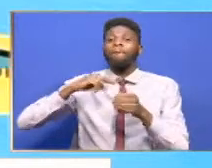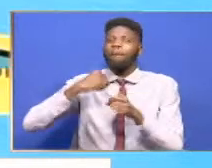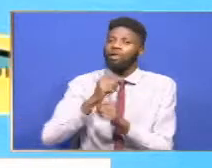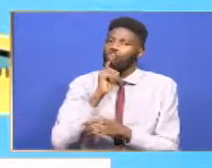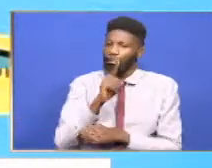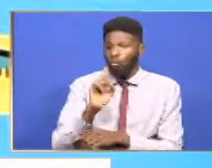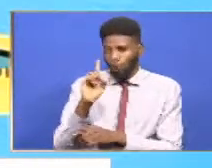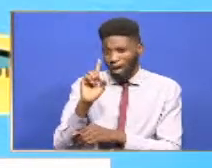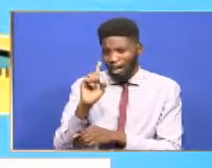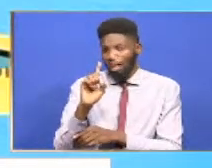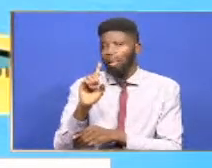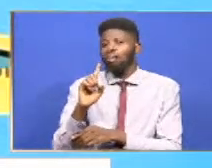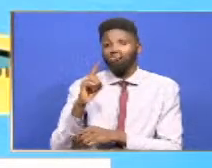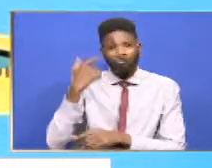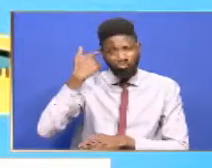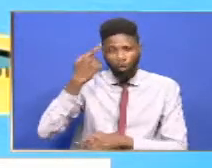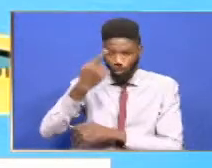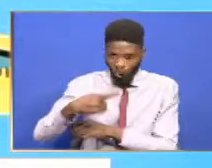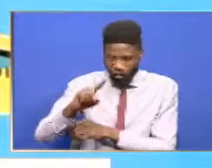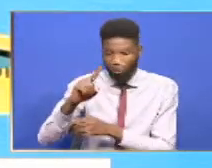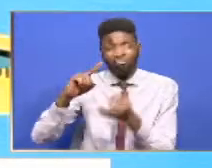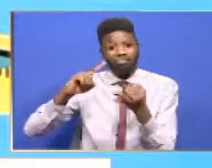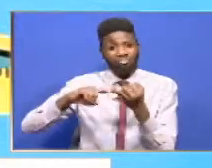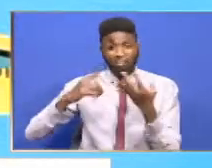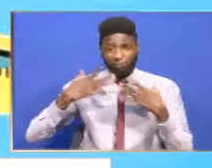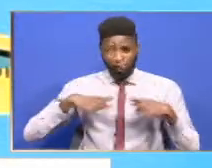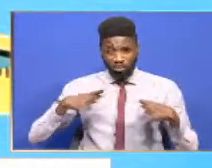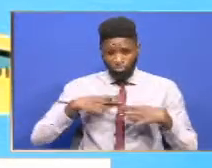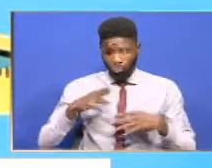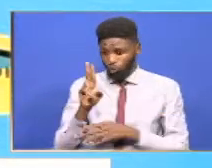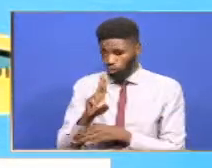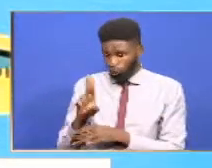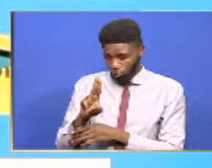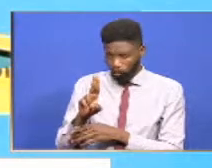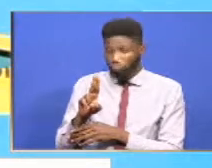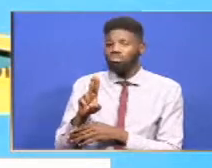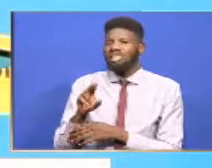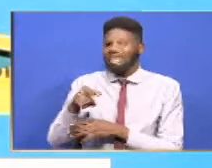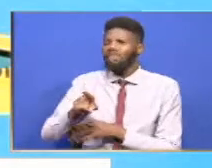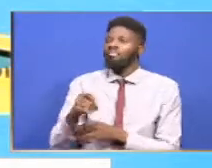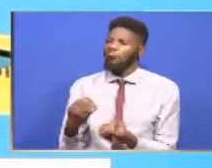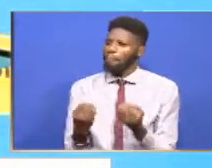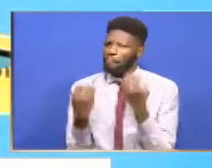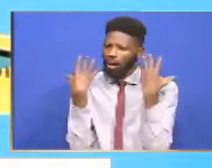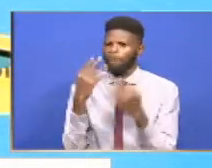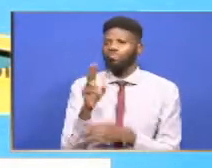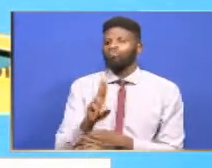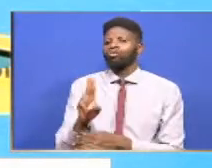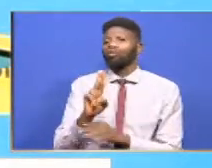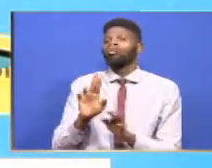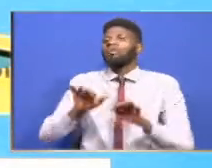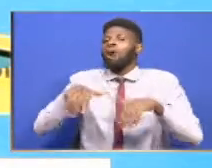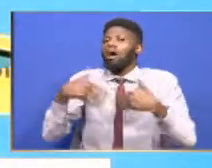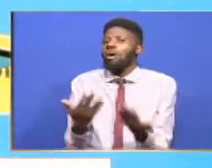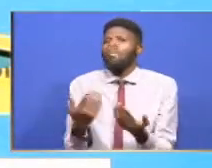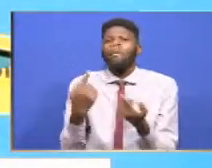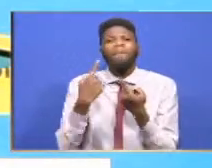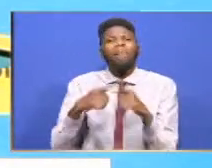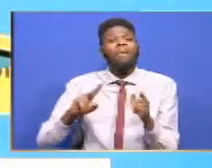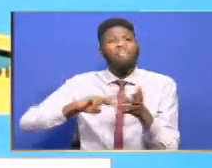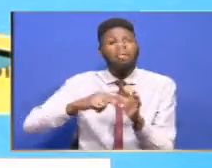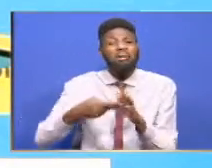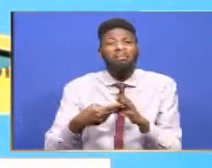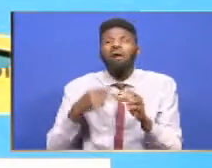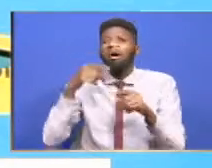Two, that those who are using them have knowledge on how best to use them. That is not to say that there will not be